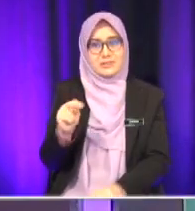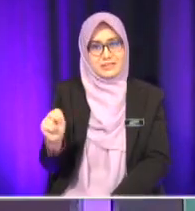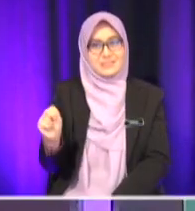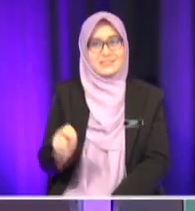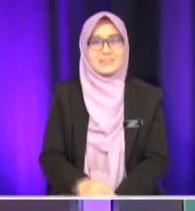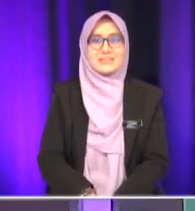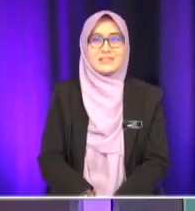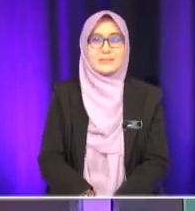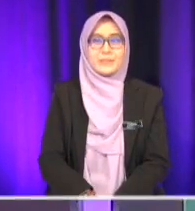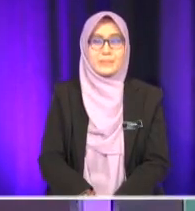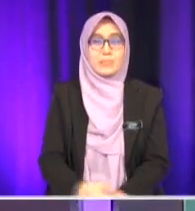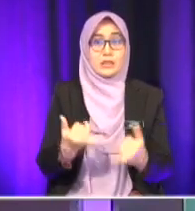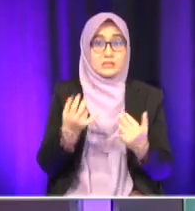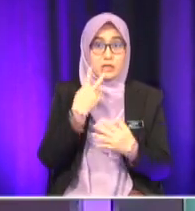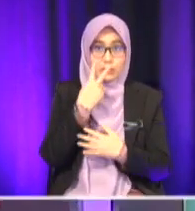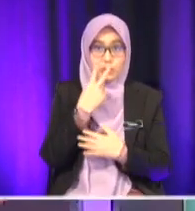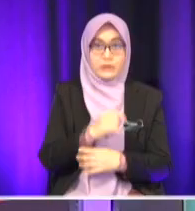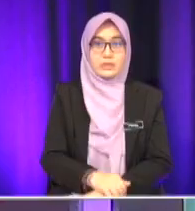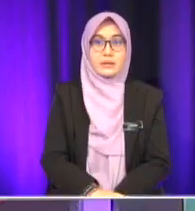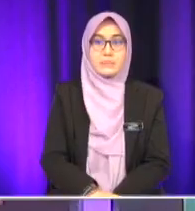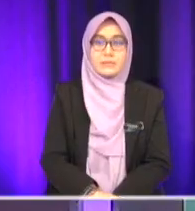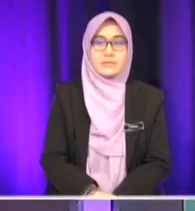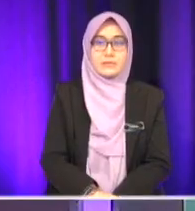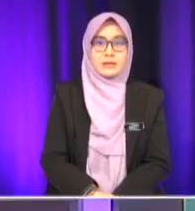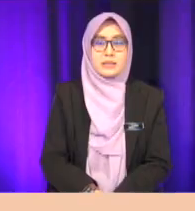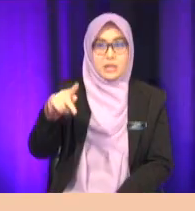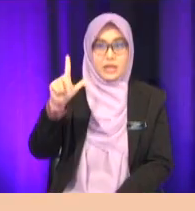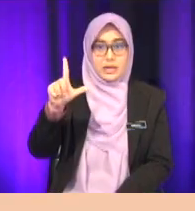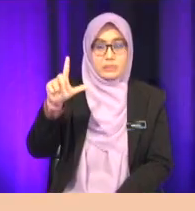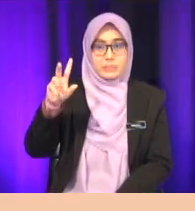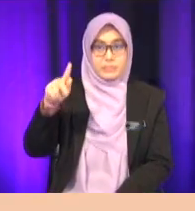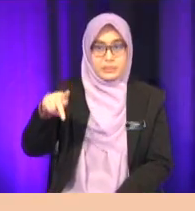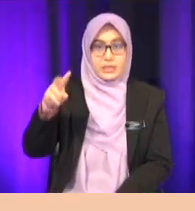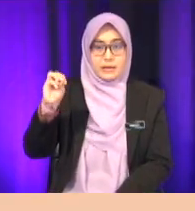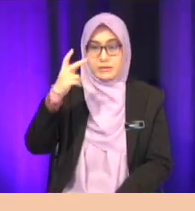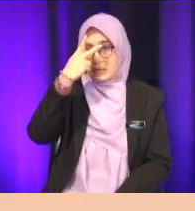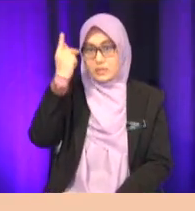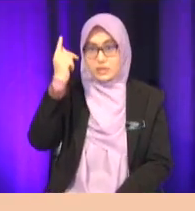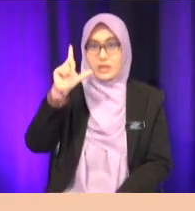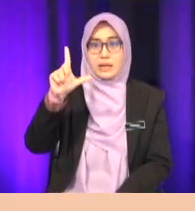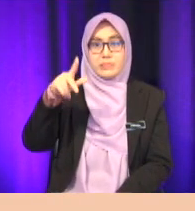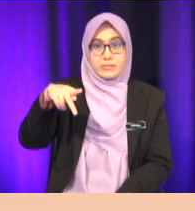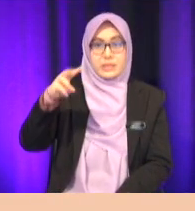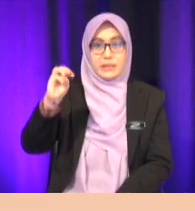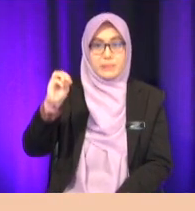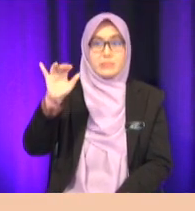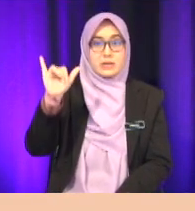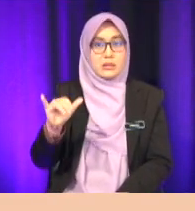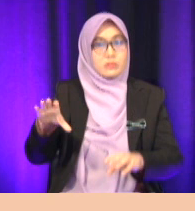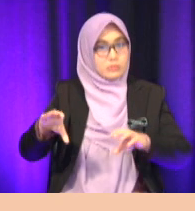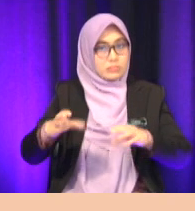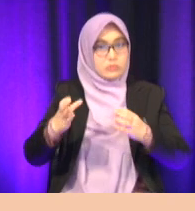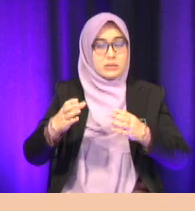here, I would like to give you the sample. Okay, sample. So here, so the first question here is based